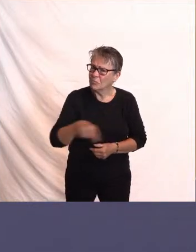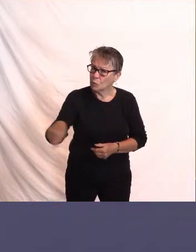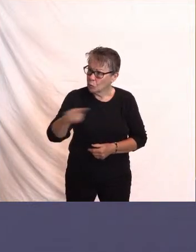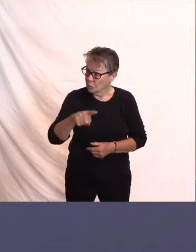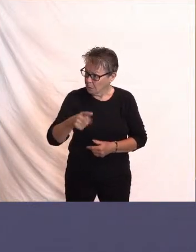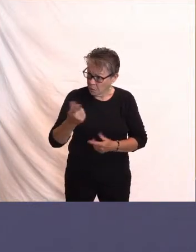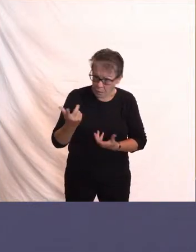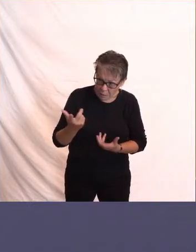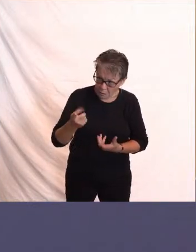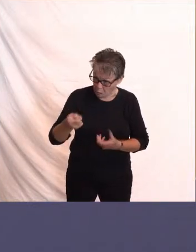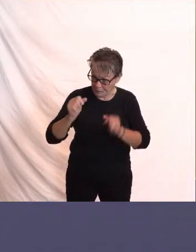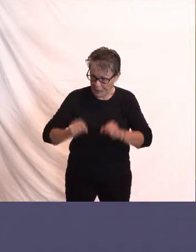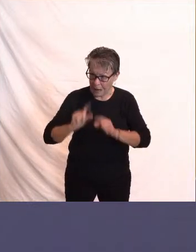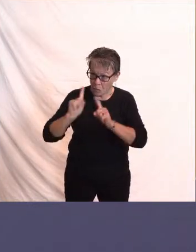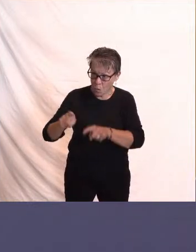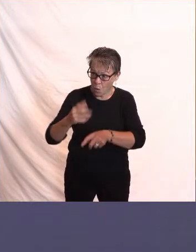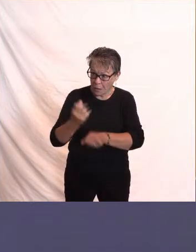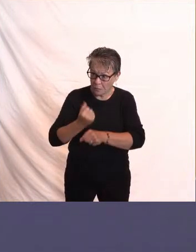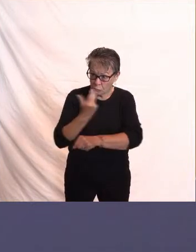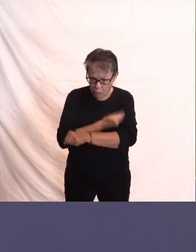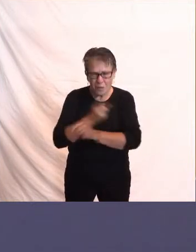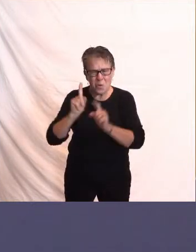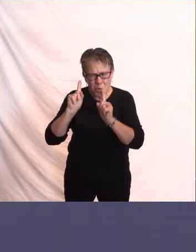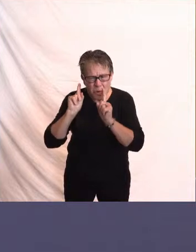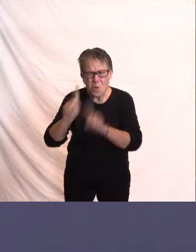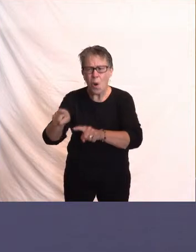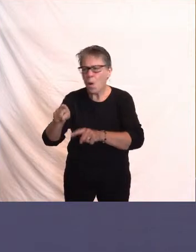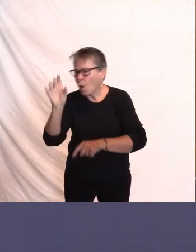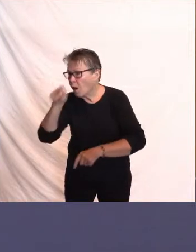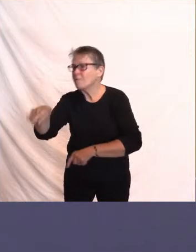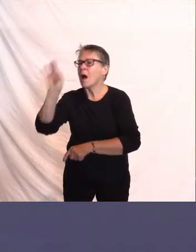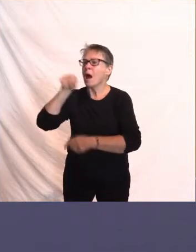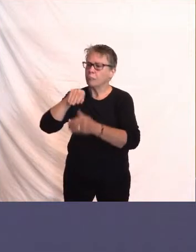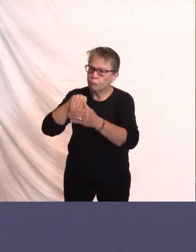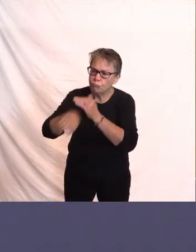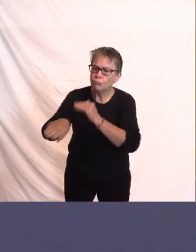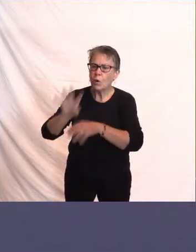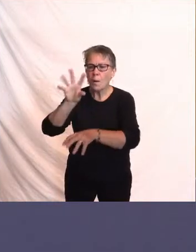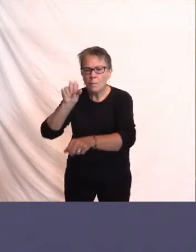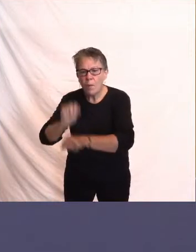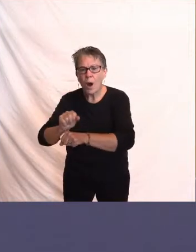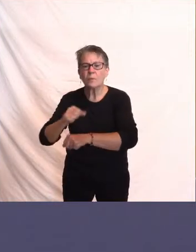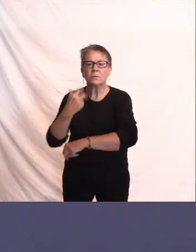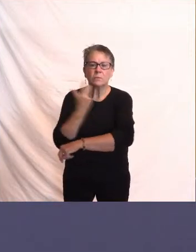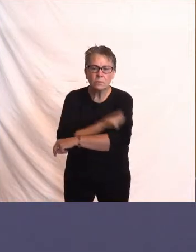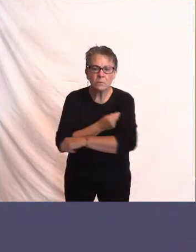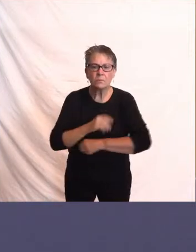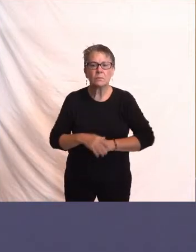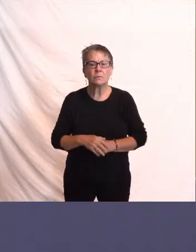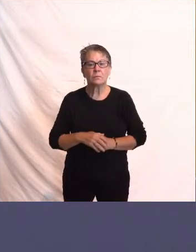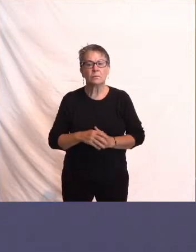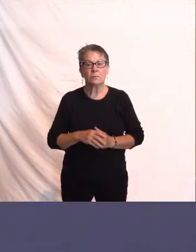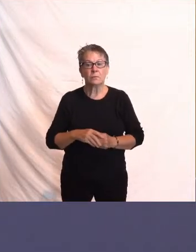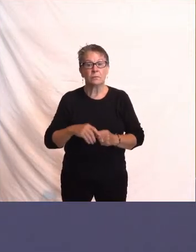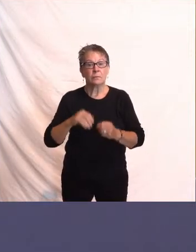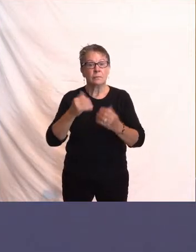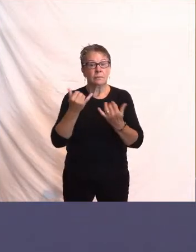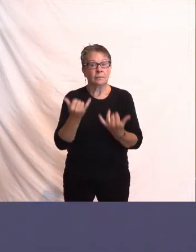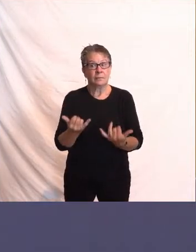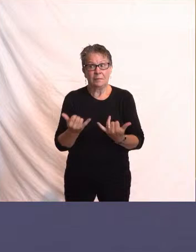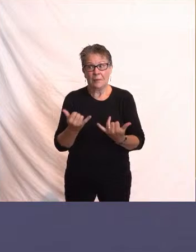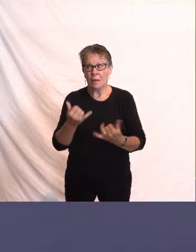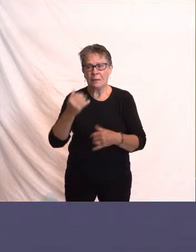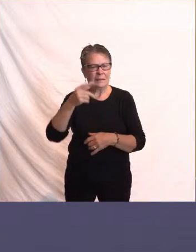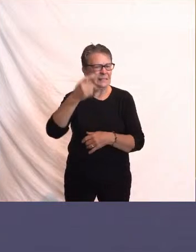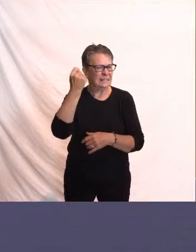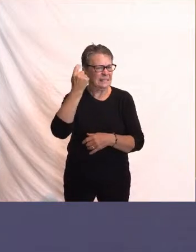6 months after your second shot. And the third theme I was going to lift up is we clearly need to chop some more wood with